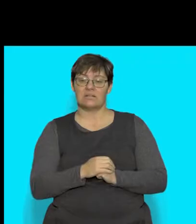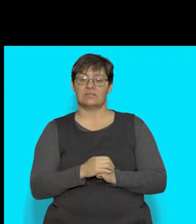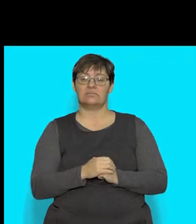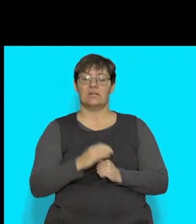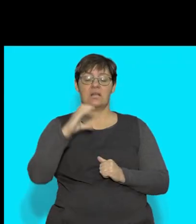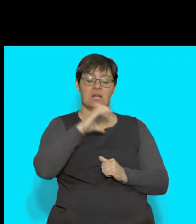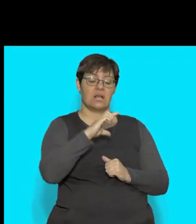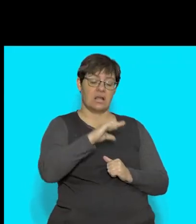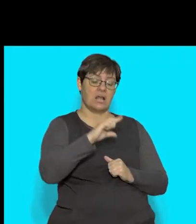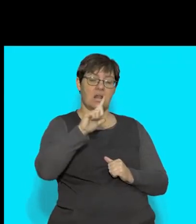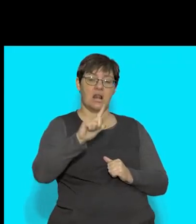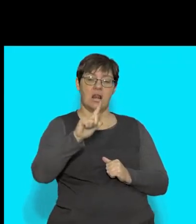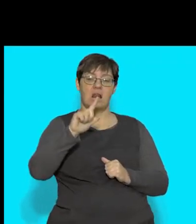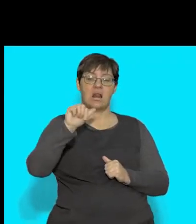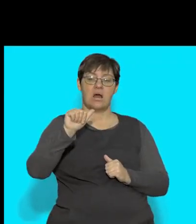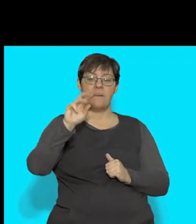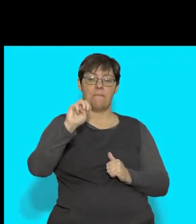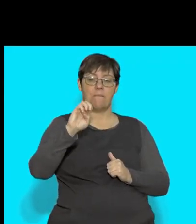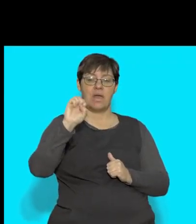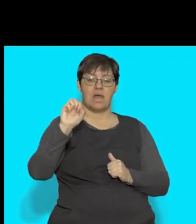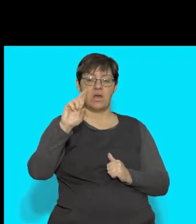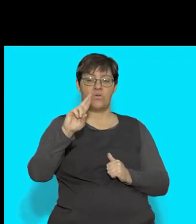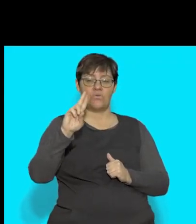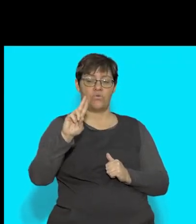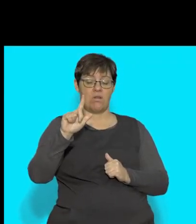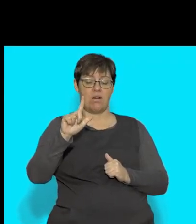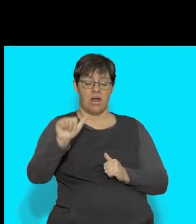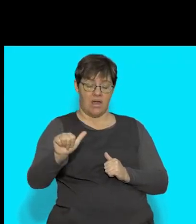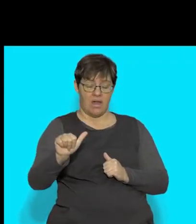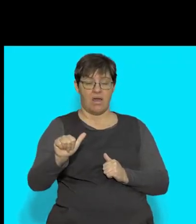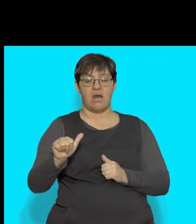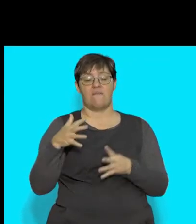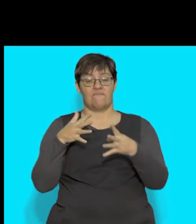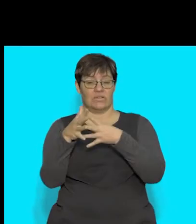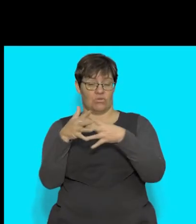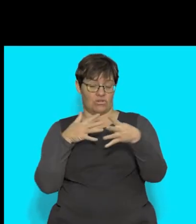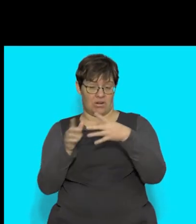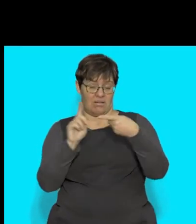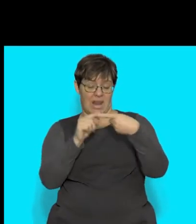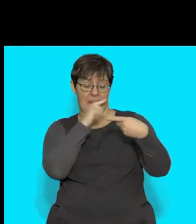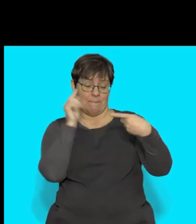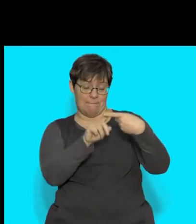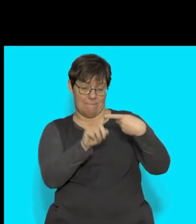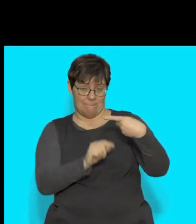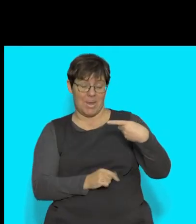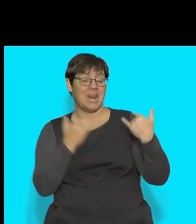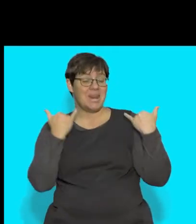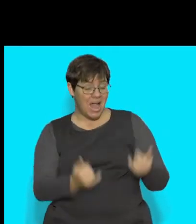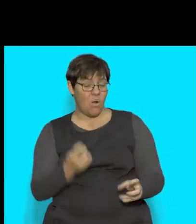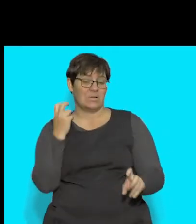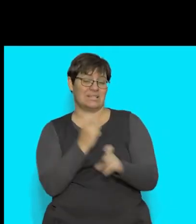glomerular filtration. Now, that is just the first part. This is the difficult